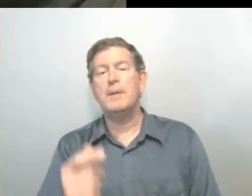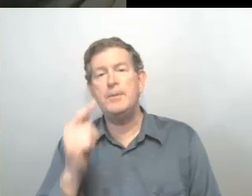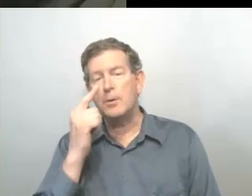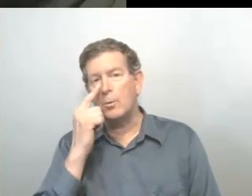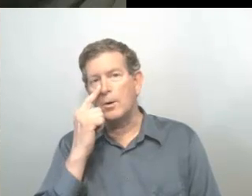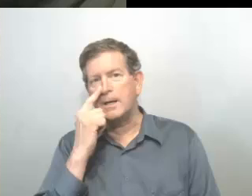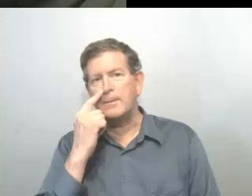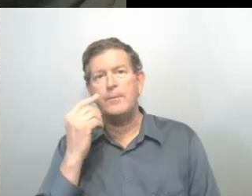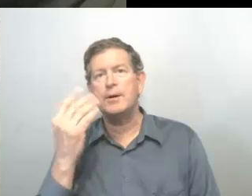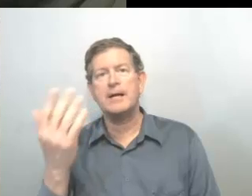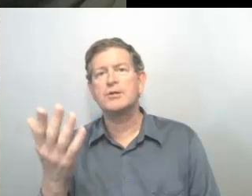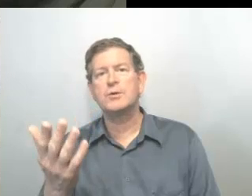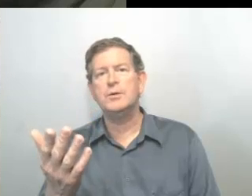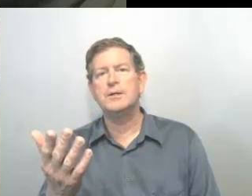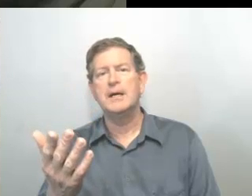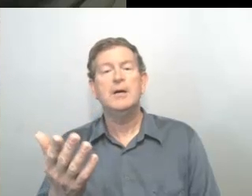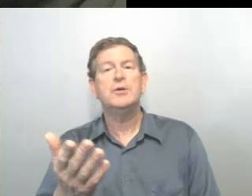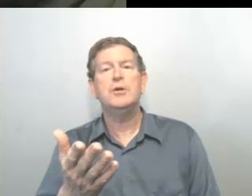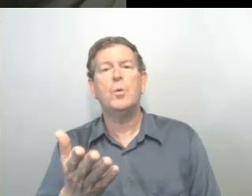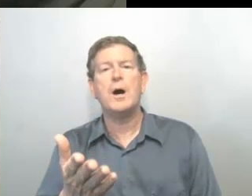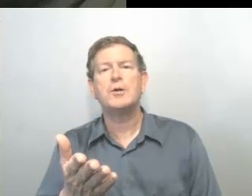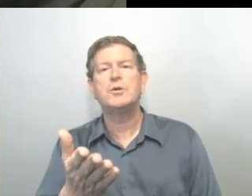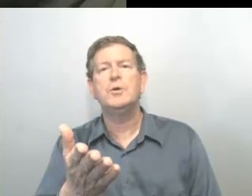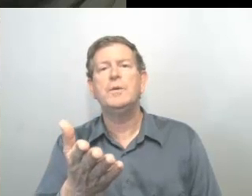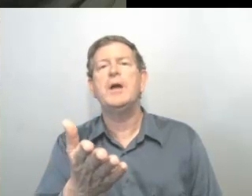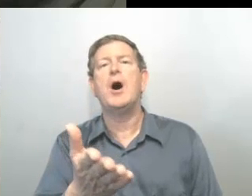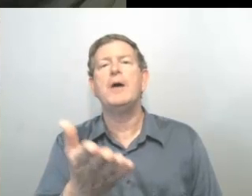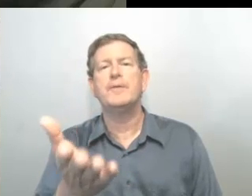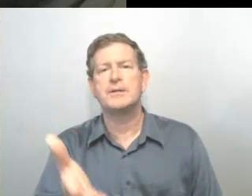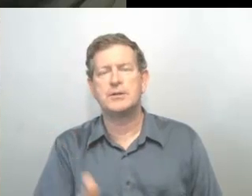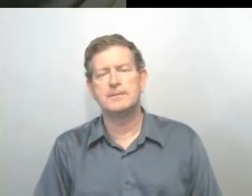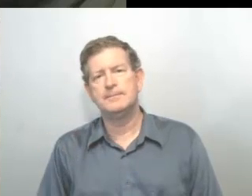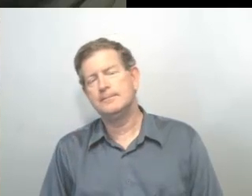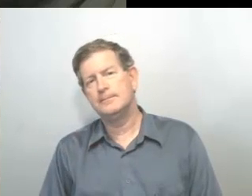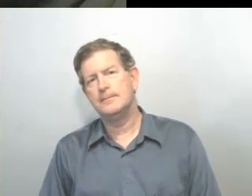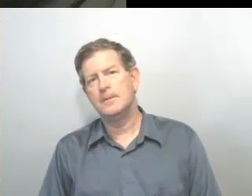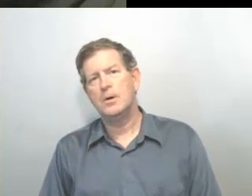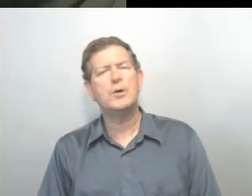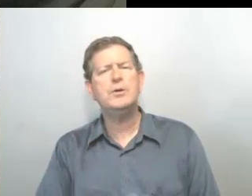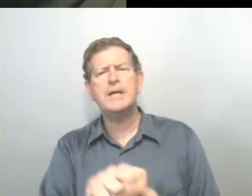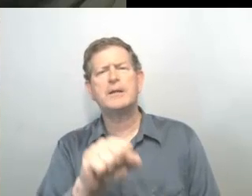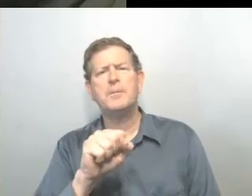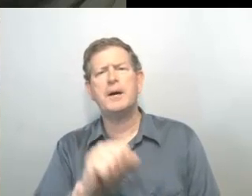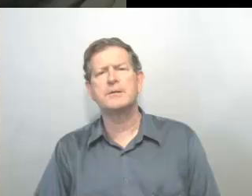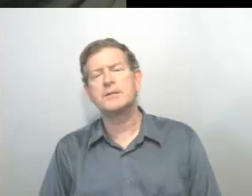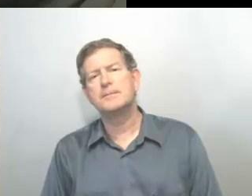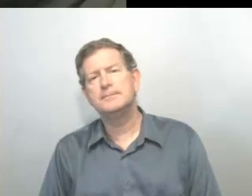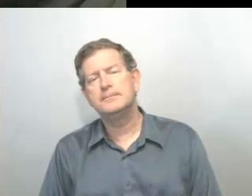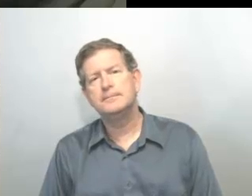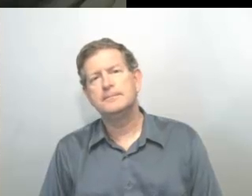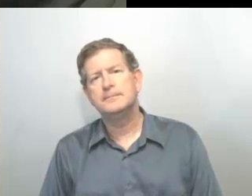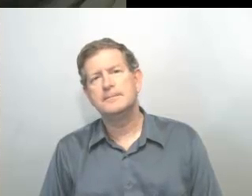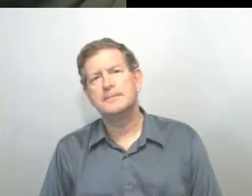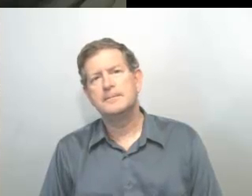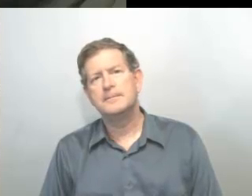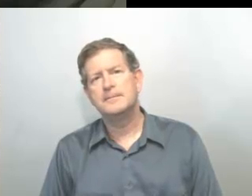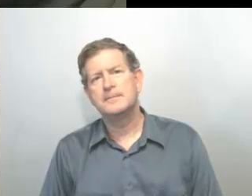Maybe you're working, maybe you're not a student. Do you walk to the office or do you take the bus?